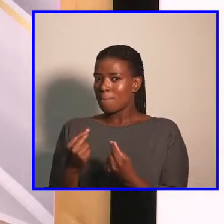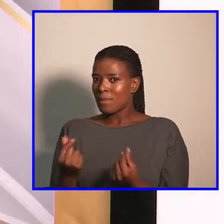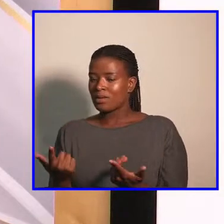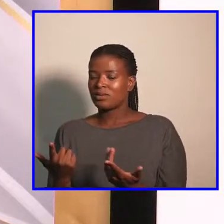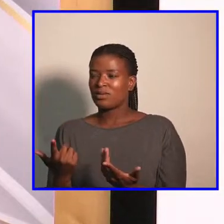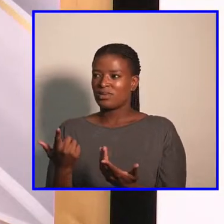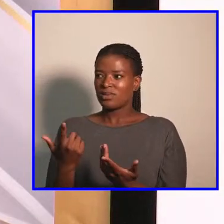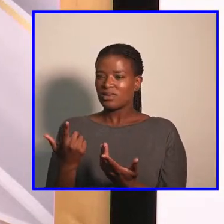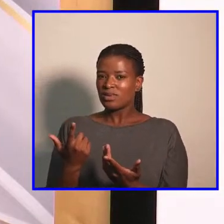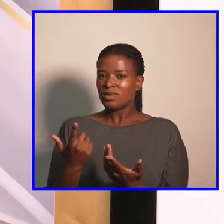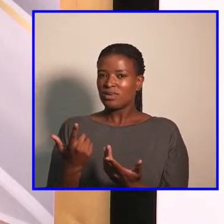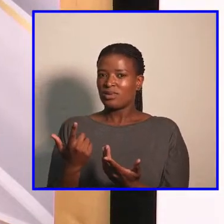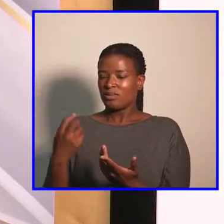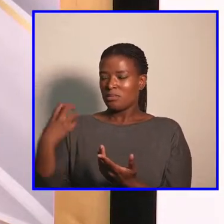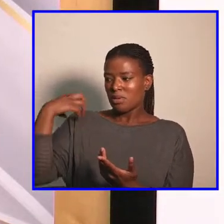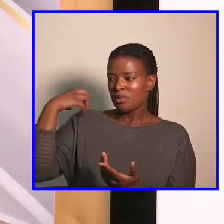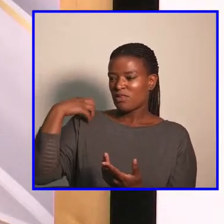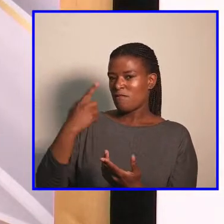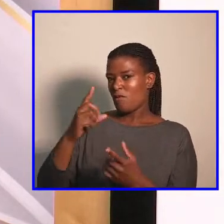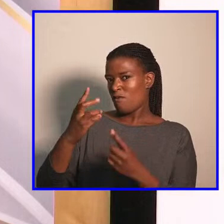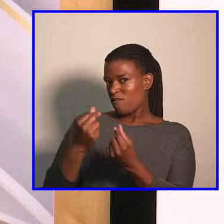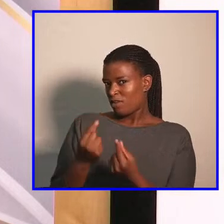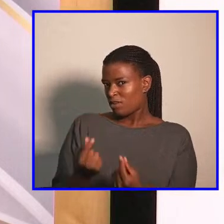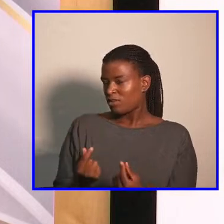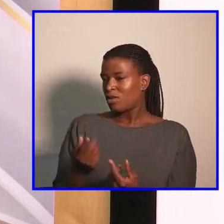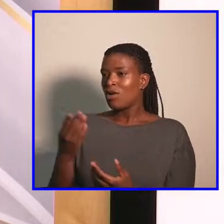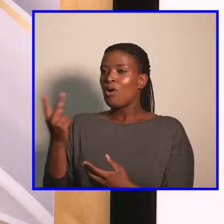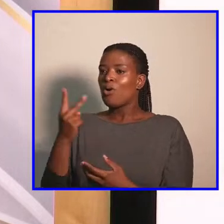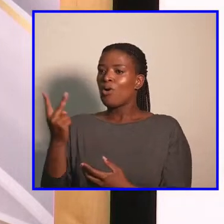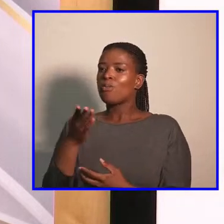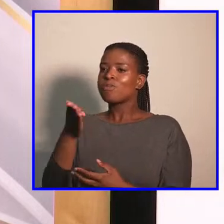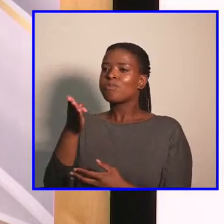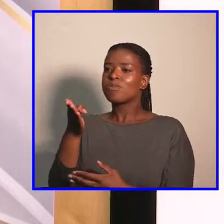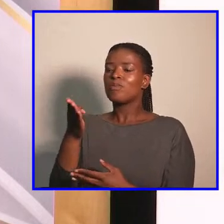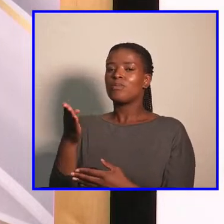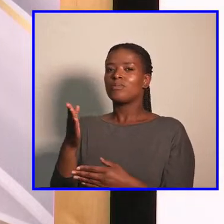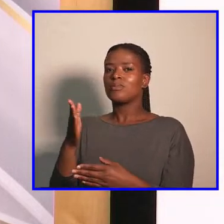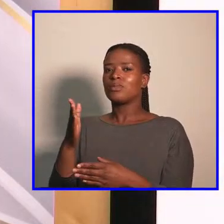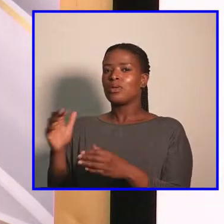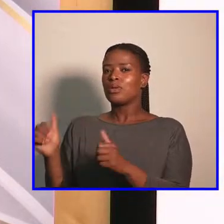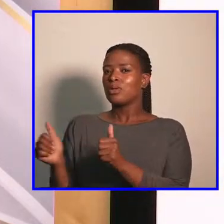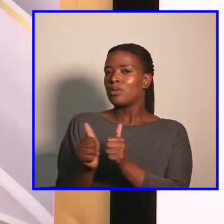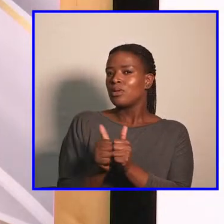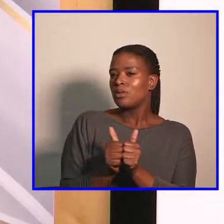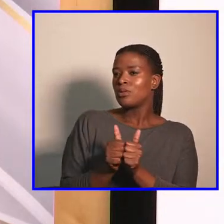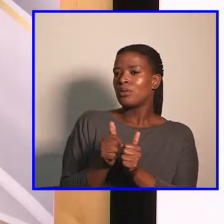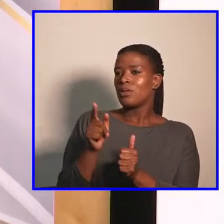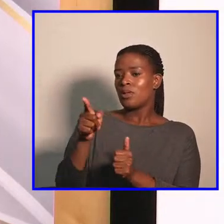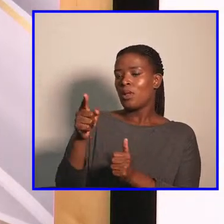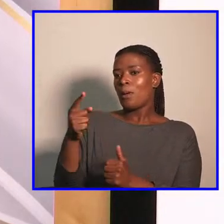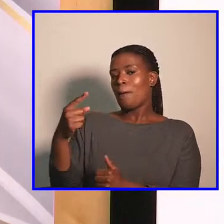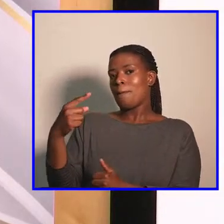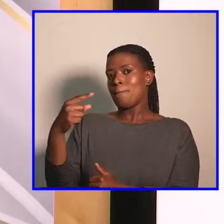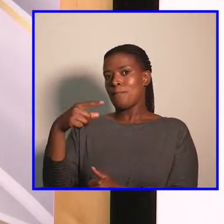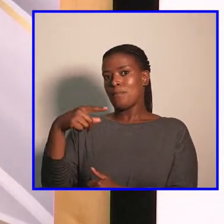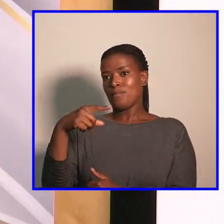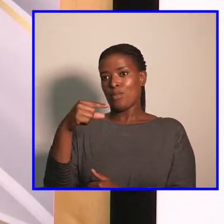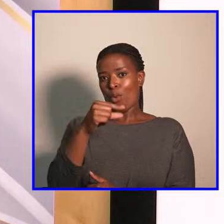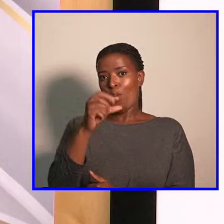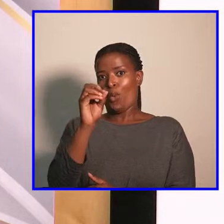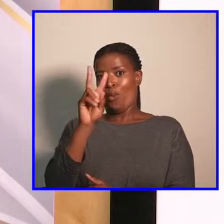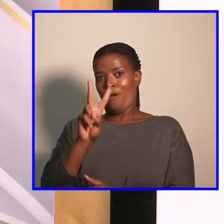Treasury, and our colleague, Mr. Pravin Gordhan, who I think of